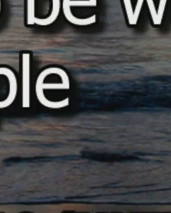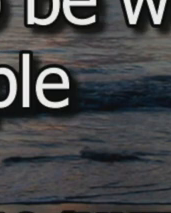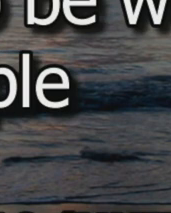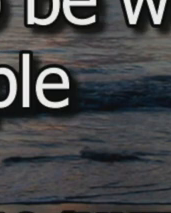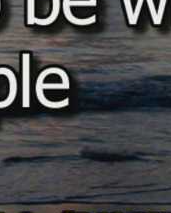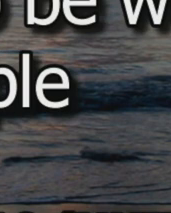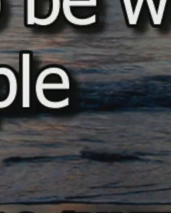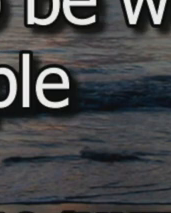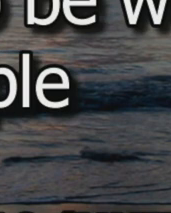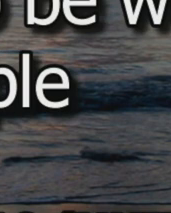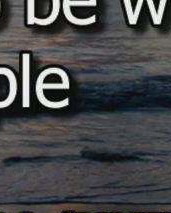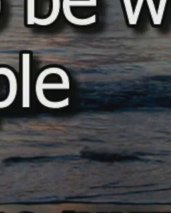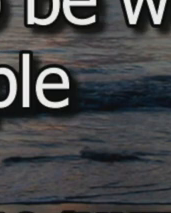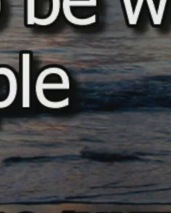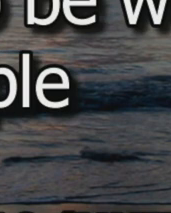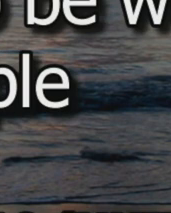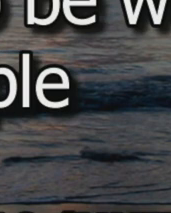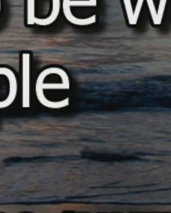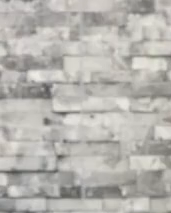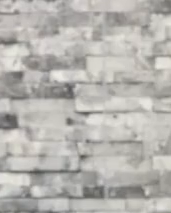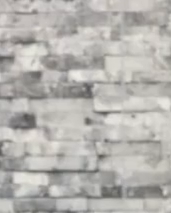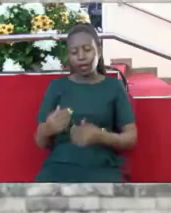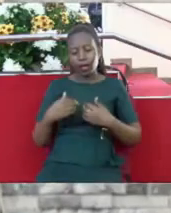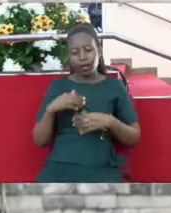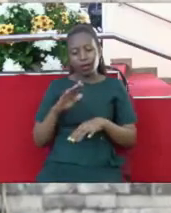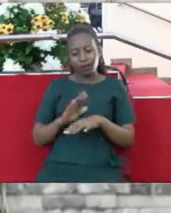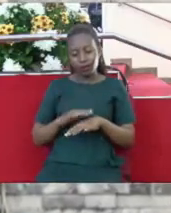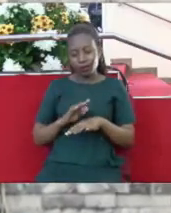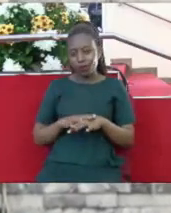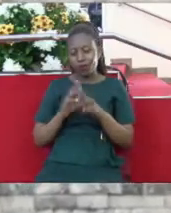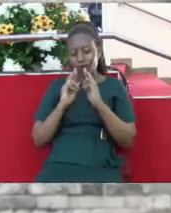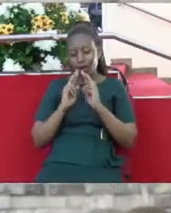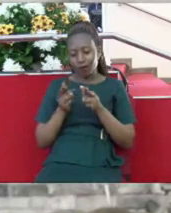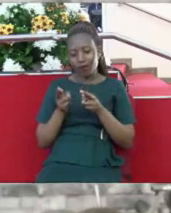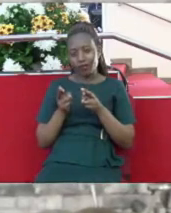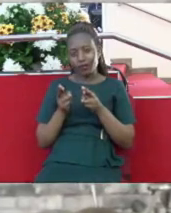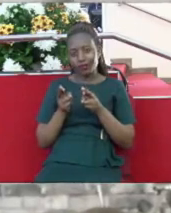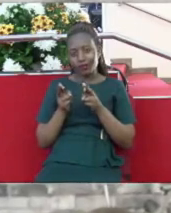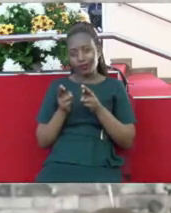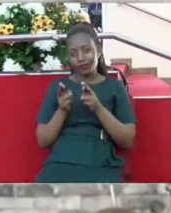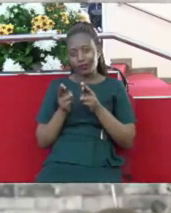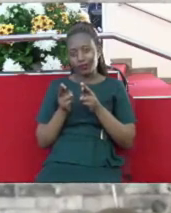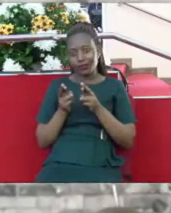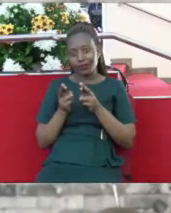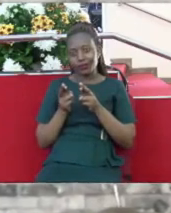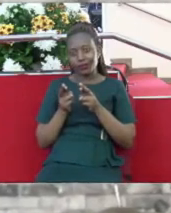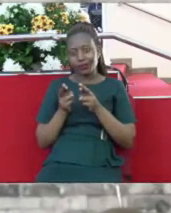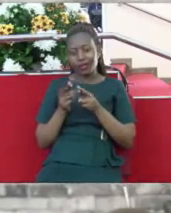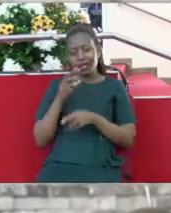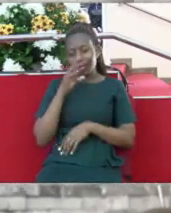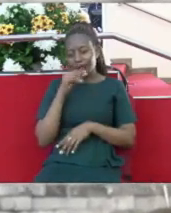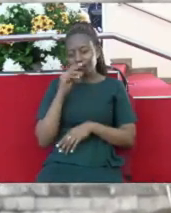kwa hivyo kanisa la Roma, has some good report. Ilikuwa na ripoti mzuri kiasi. They are spoken well